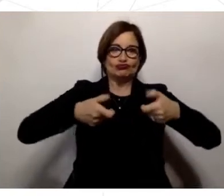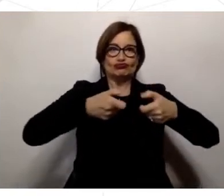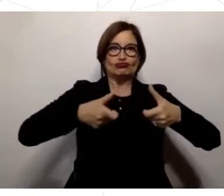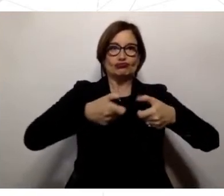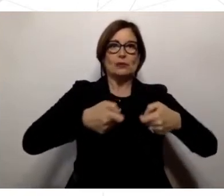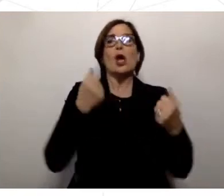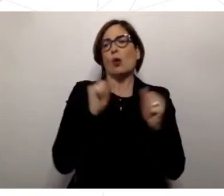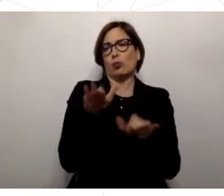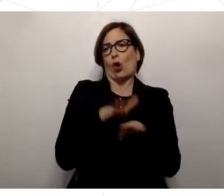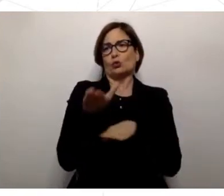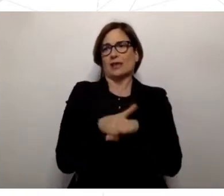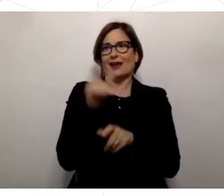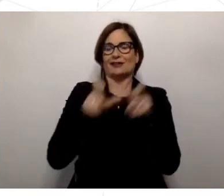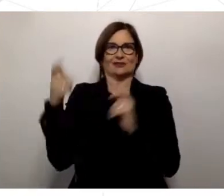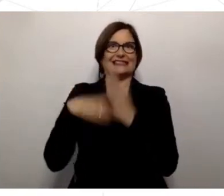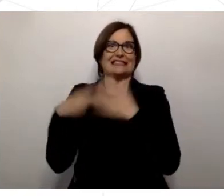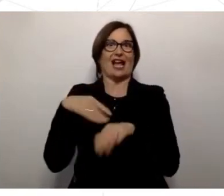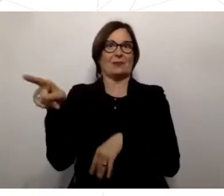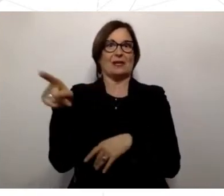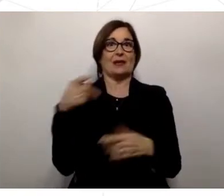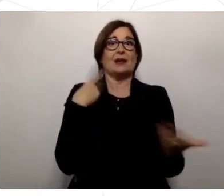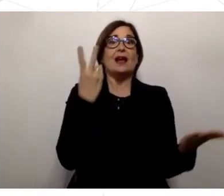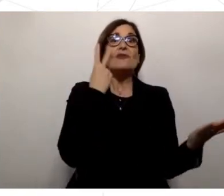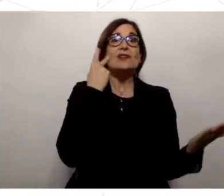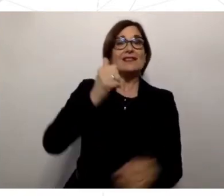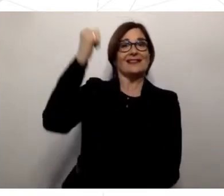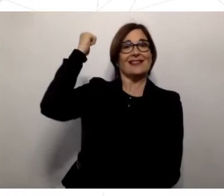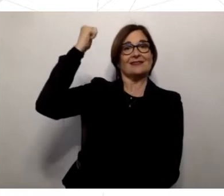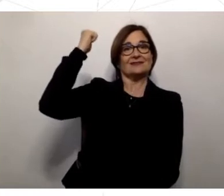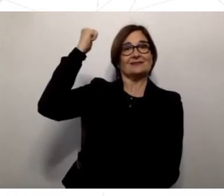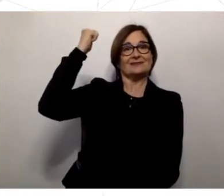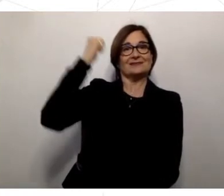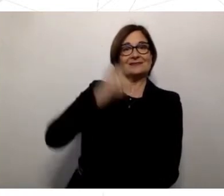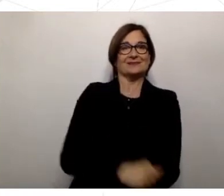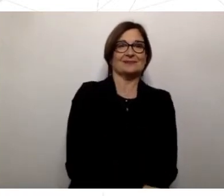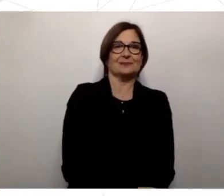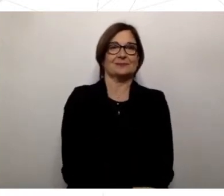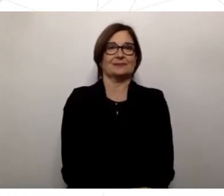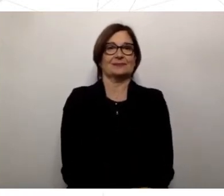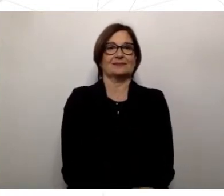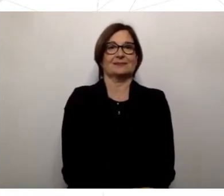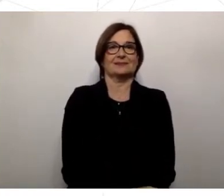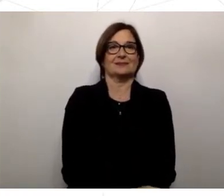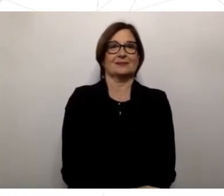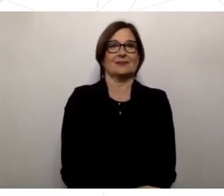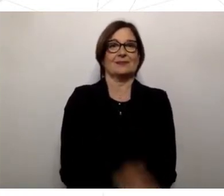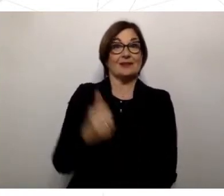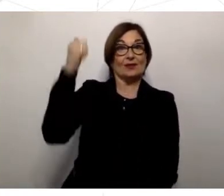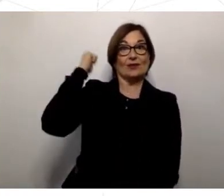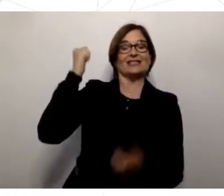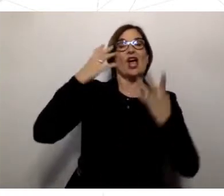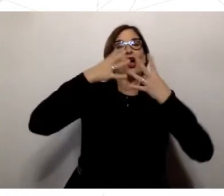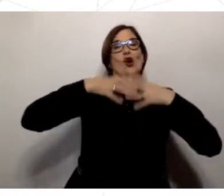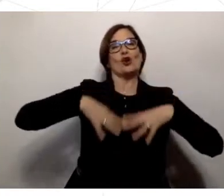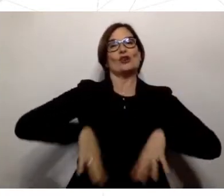have hacked together controllers that are more usable to gamers with disabilities. And that's what you see on the wall behind me.